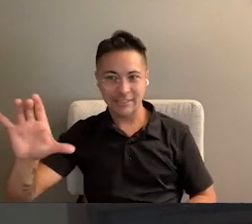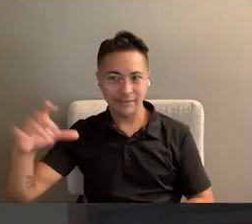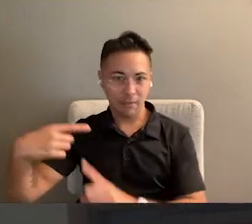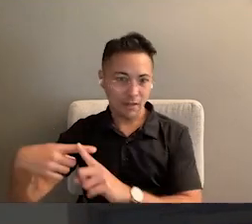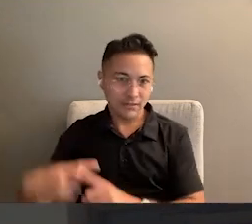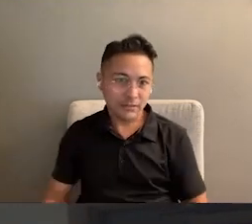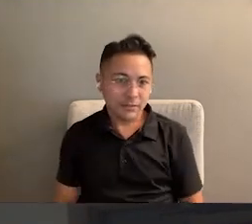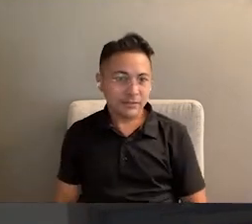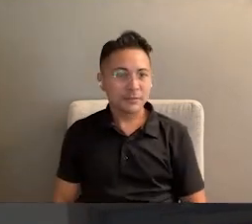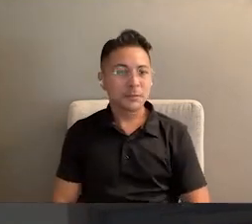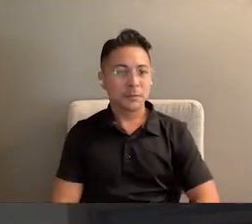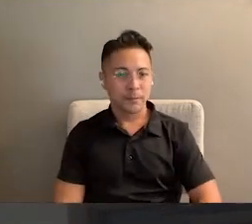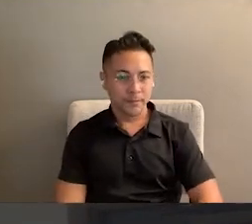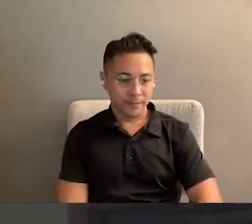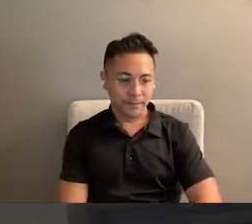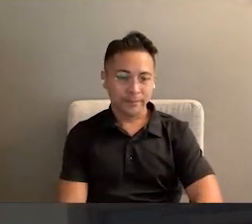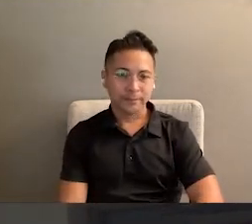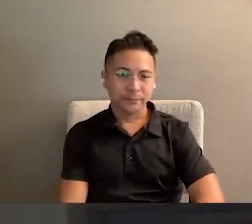Yes.